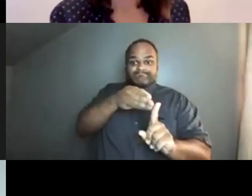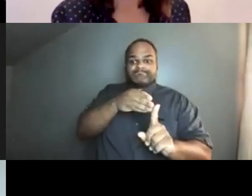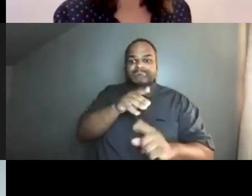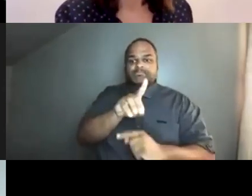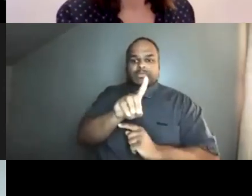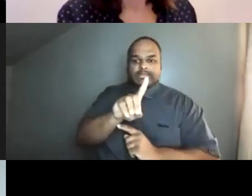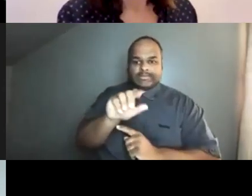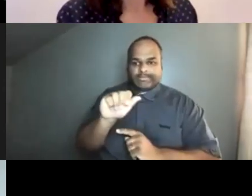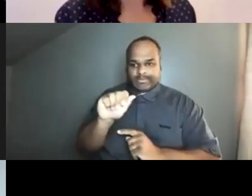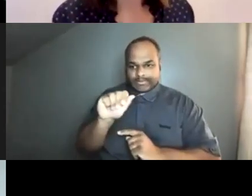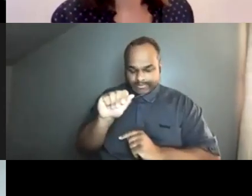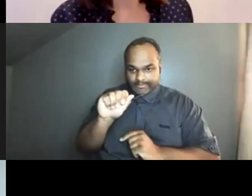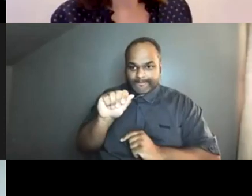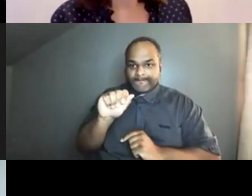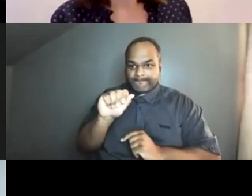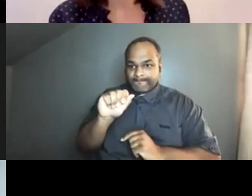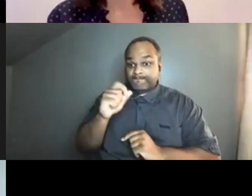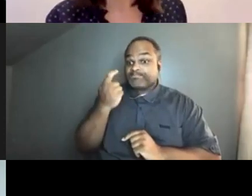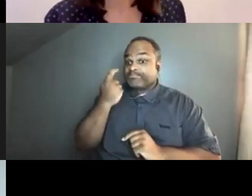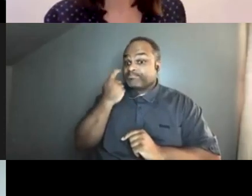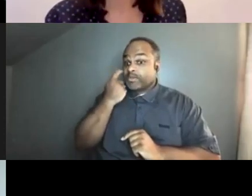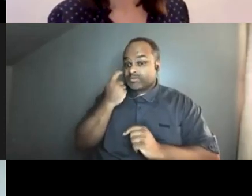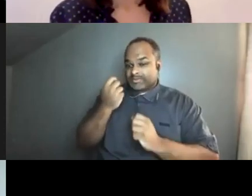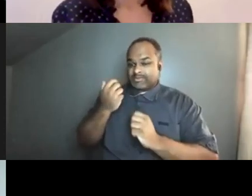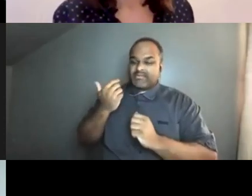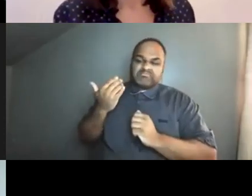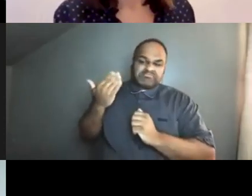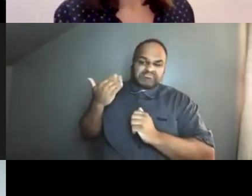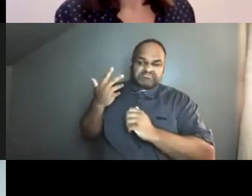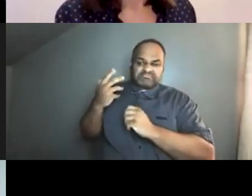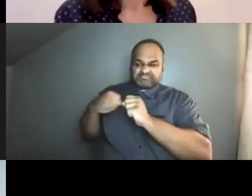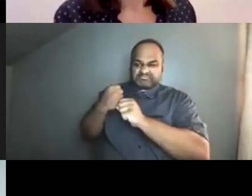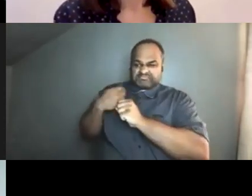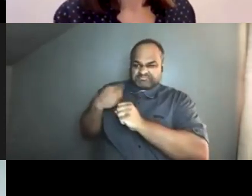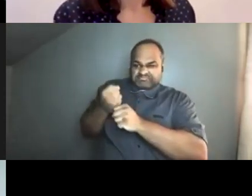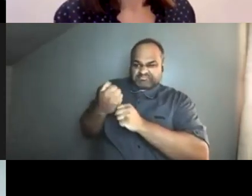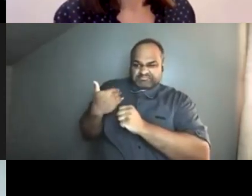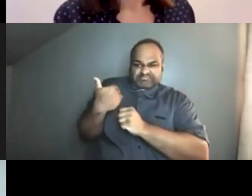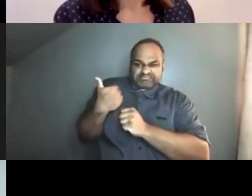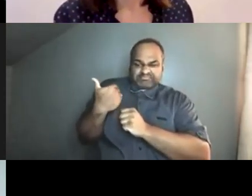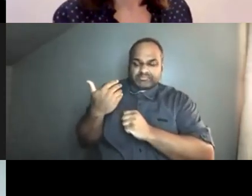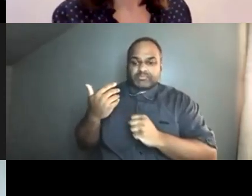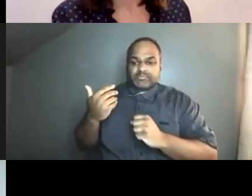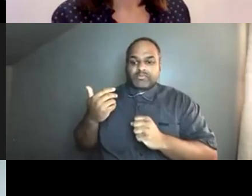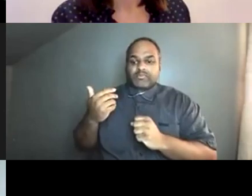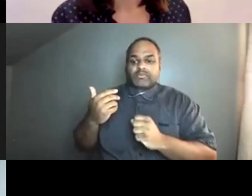disabilities. Recently, several years ago, also the issues of